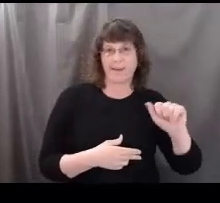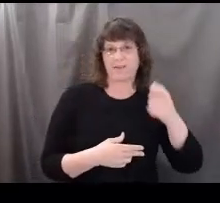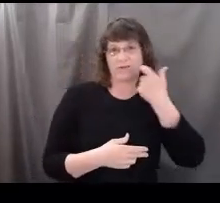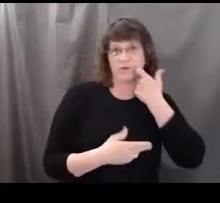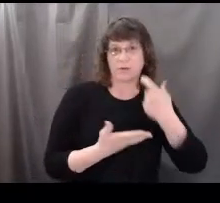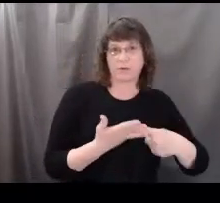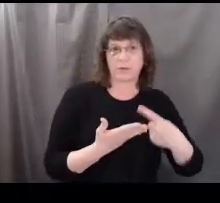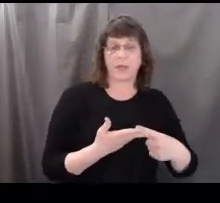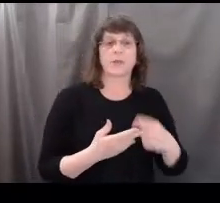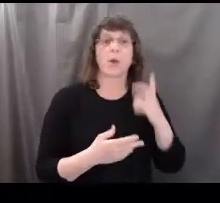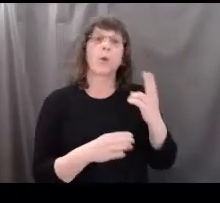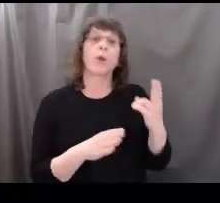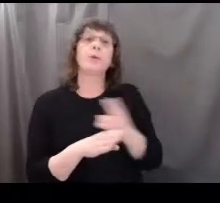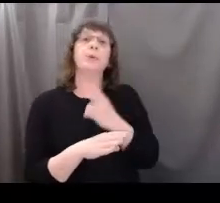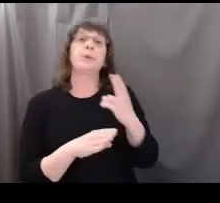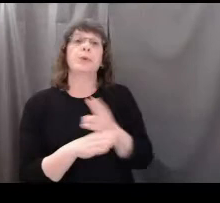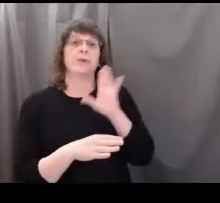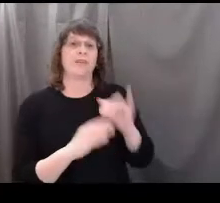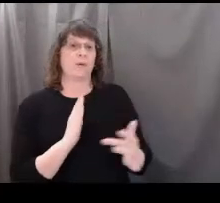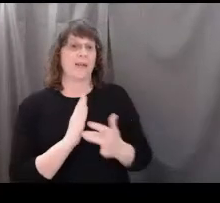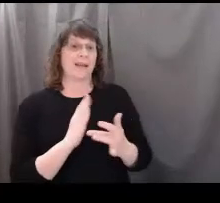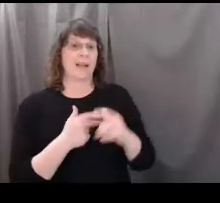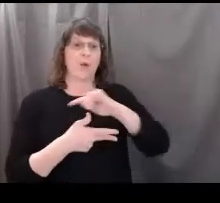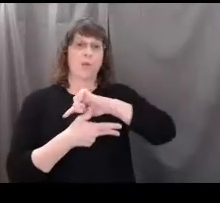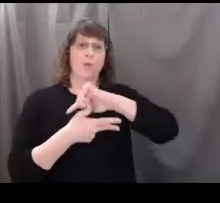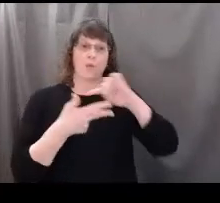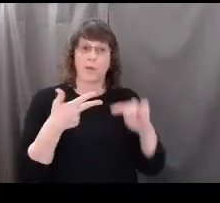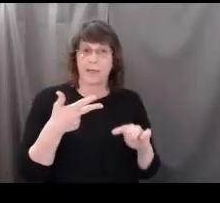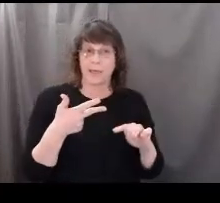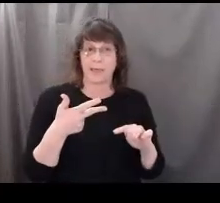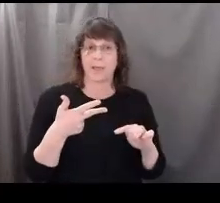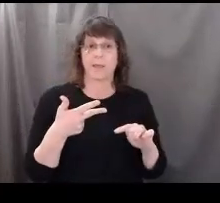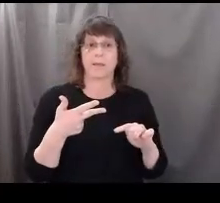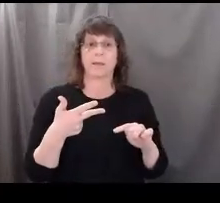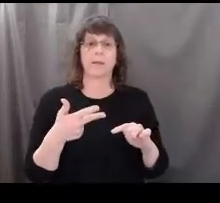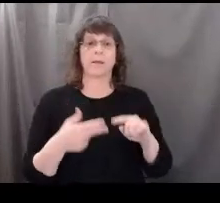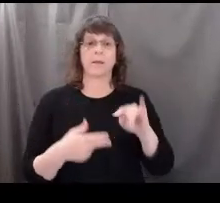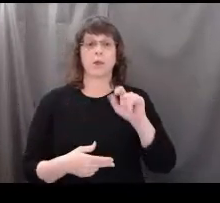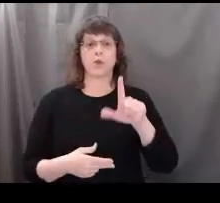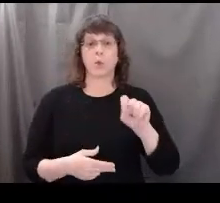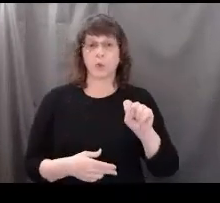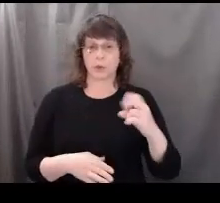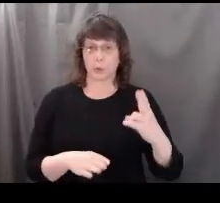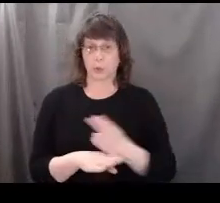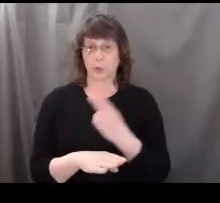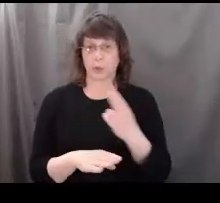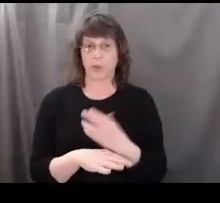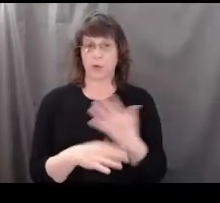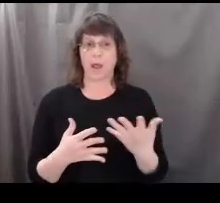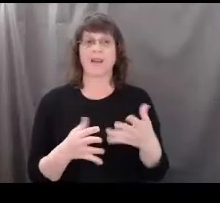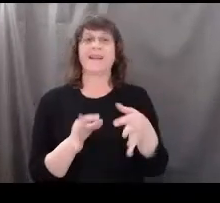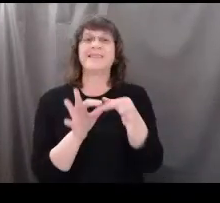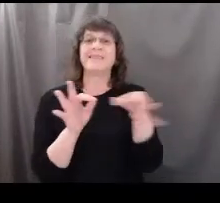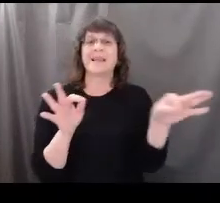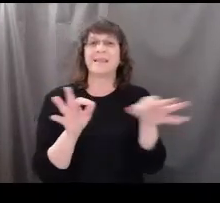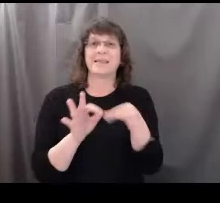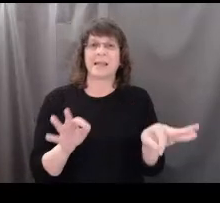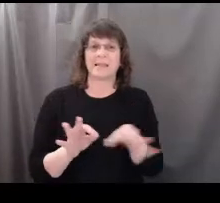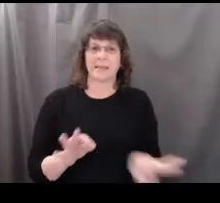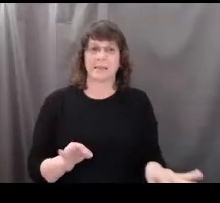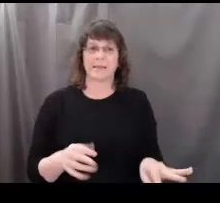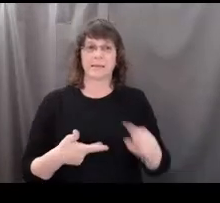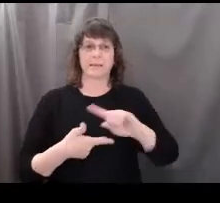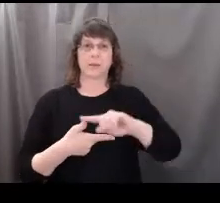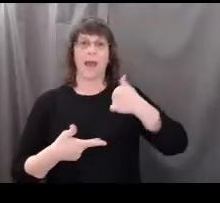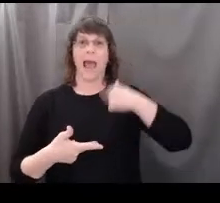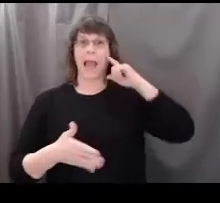and we're going to apply it. So the three tools that we're going to be using are the sentences I